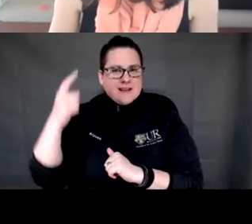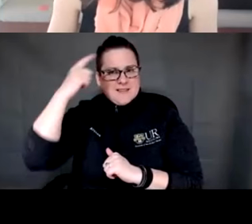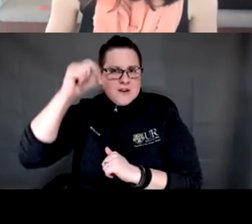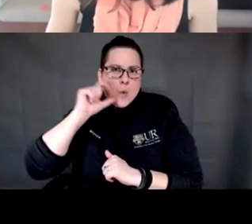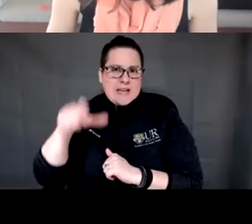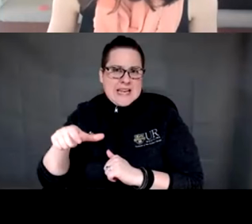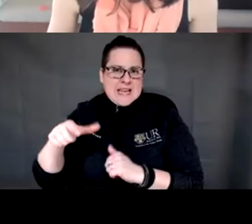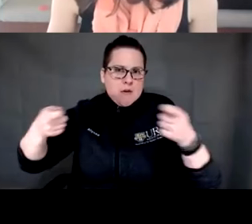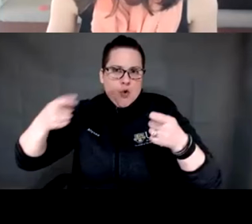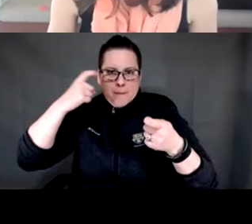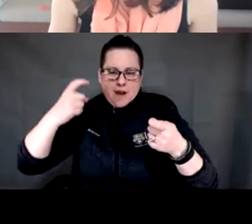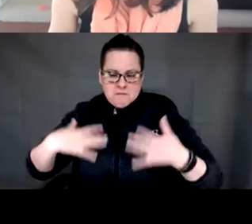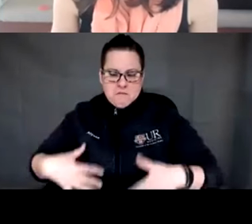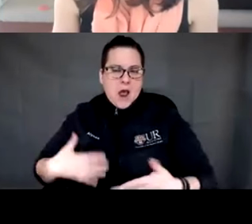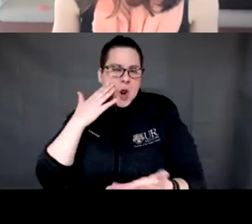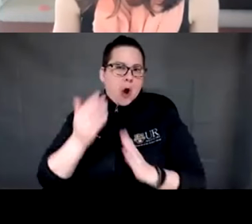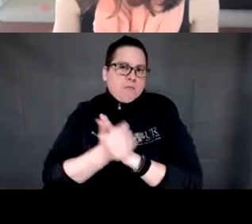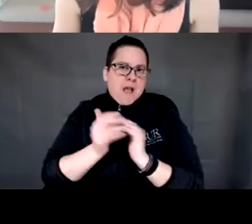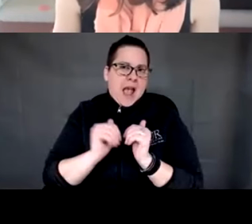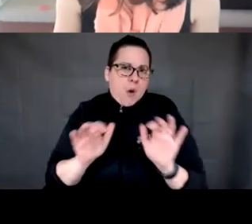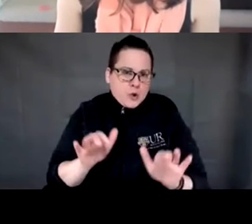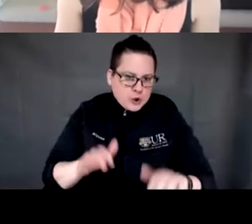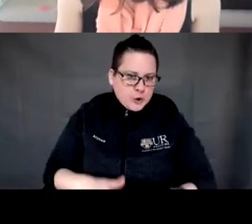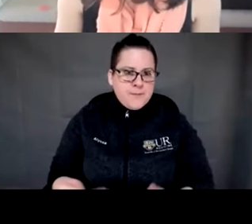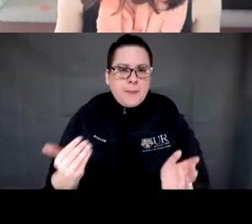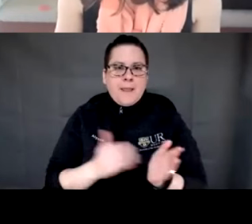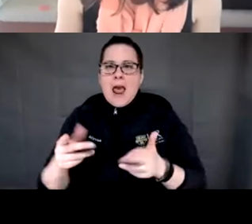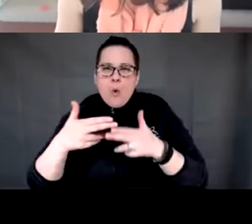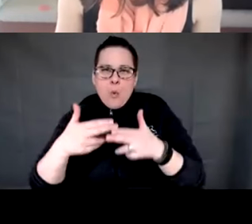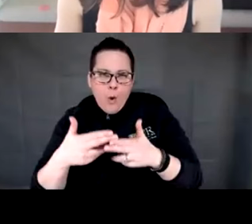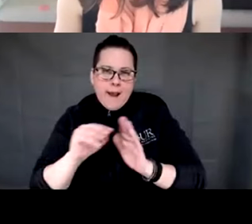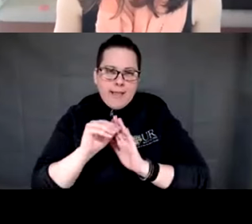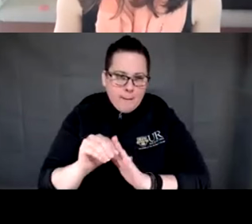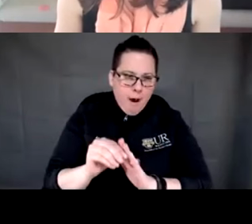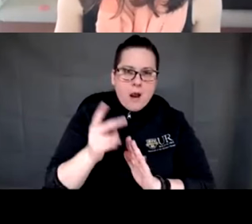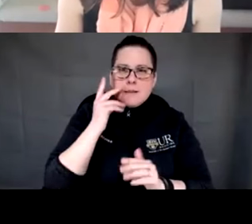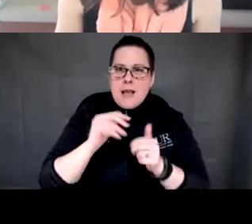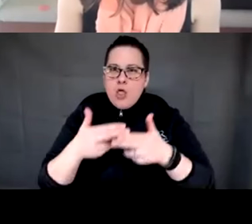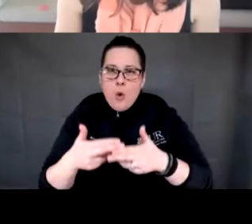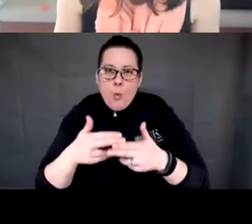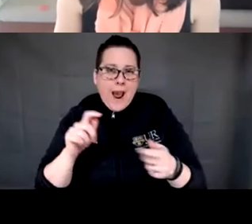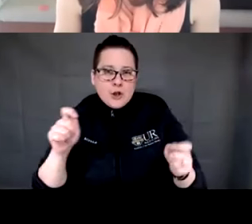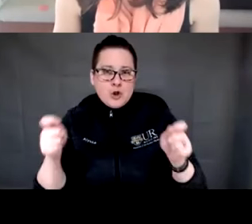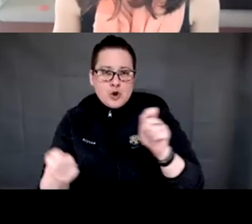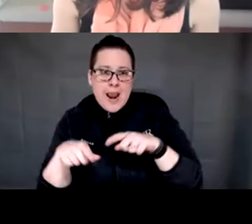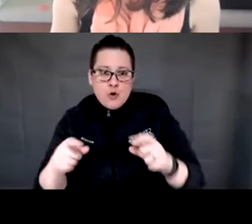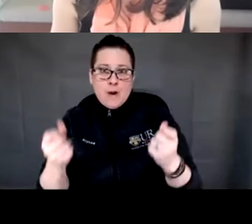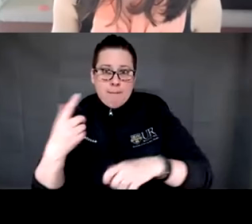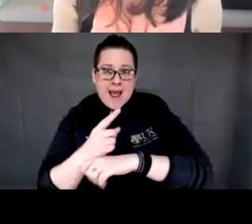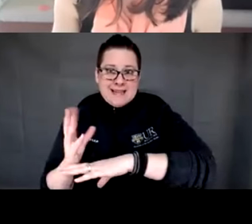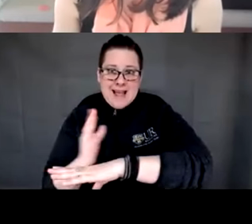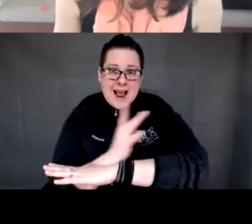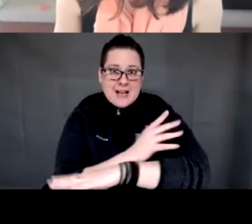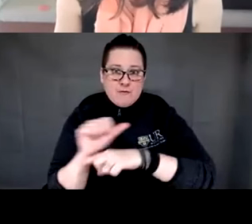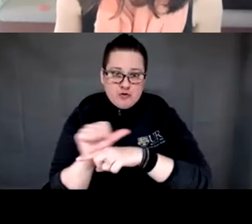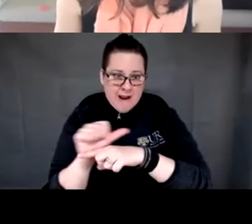get at this, we just went back to the weights in the model again, and this time looked at how those weights changed over the many-day training period. And we did